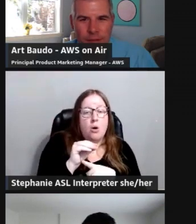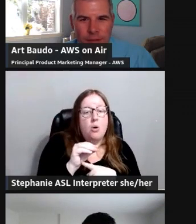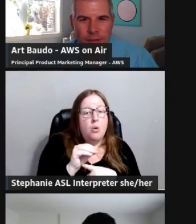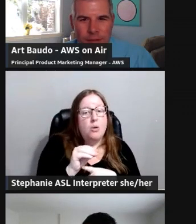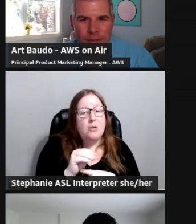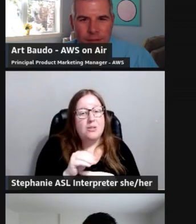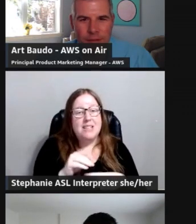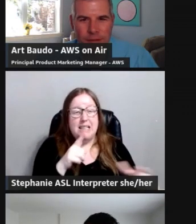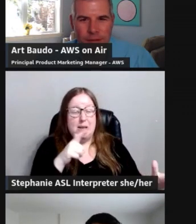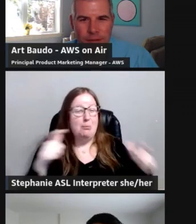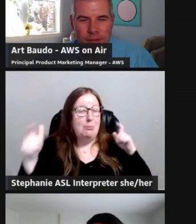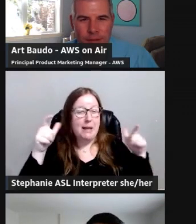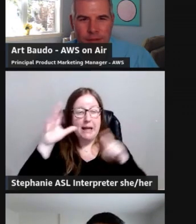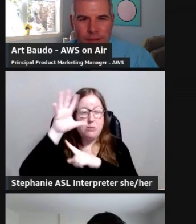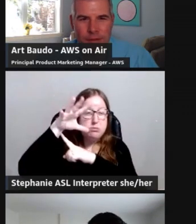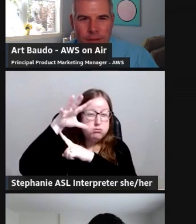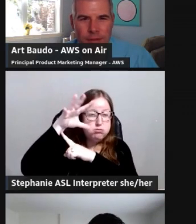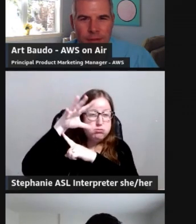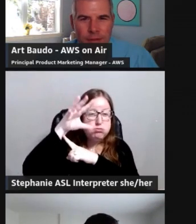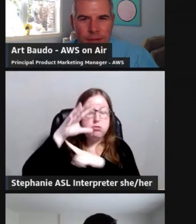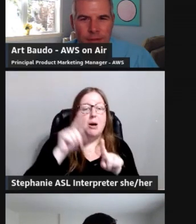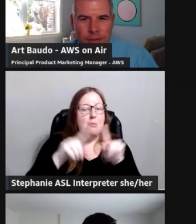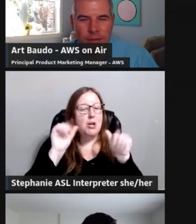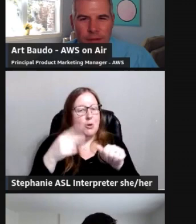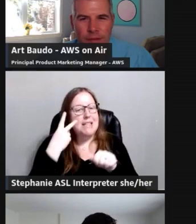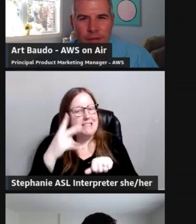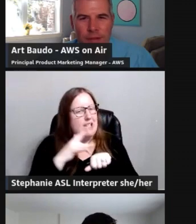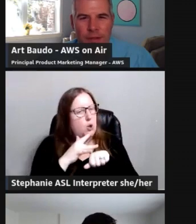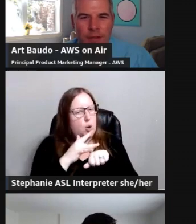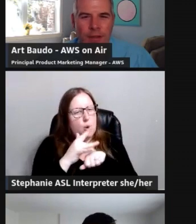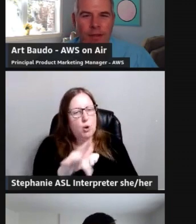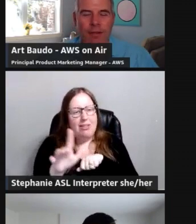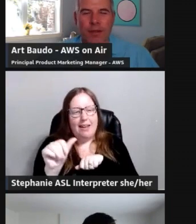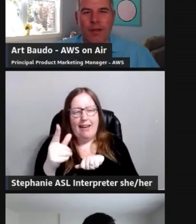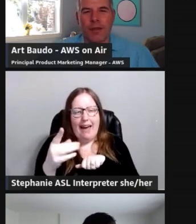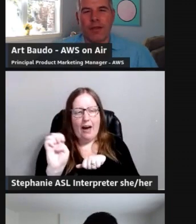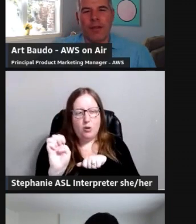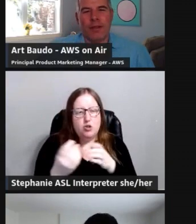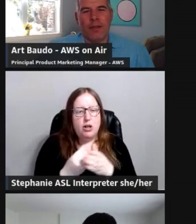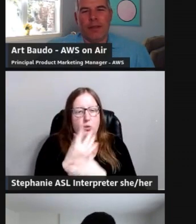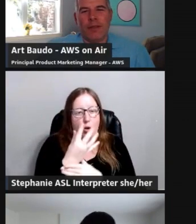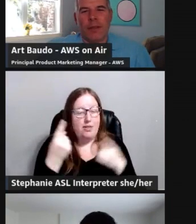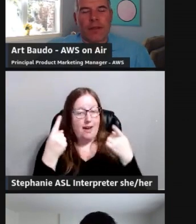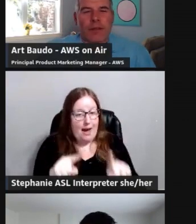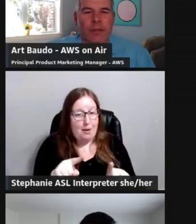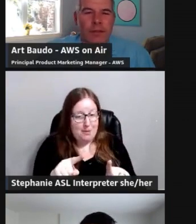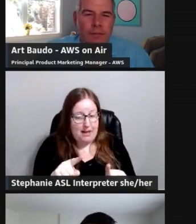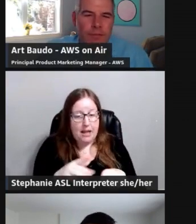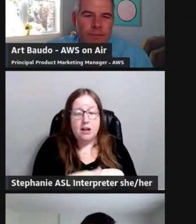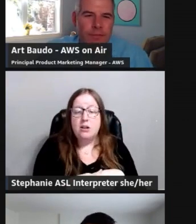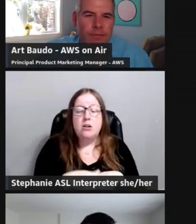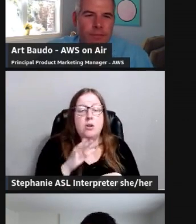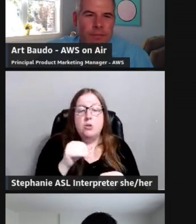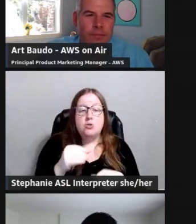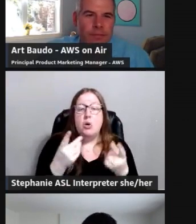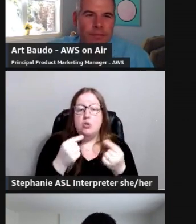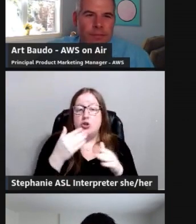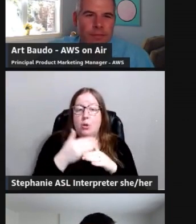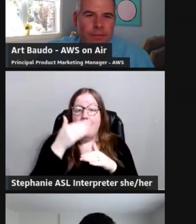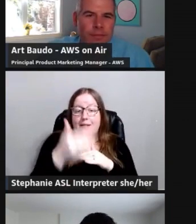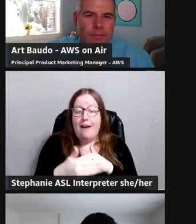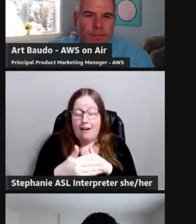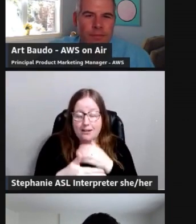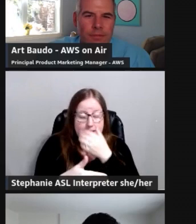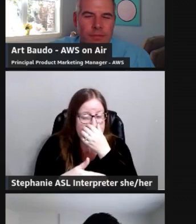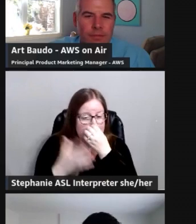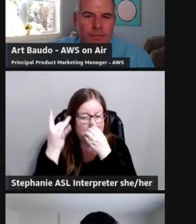massive satellite image, but you can see the early signs of algae growth happening. And this is what we're going to do in our next step, right? Because this